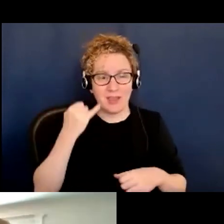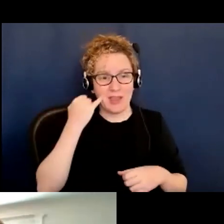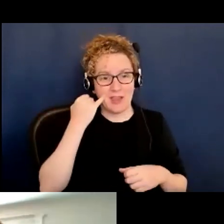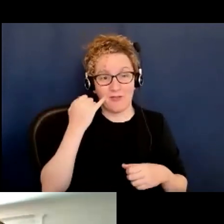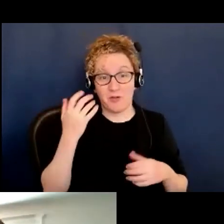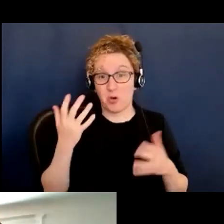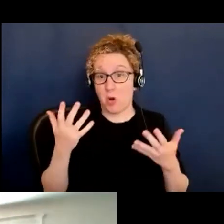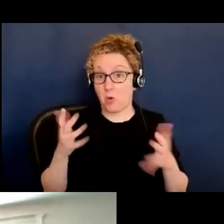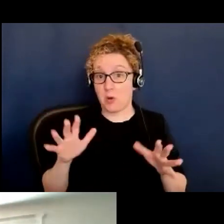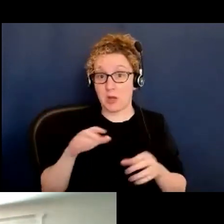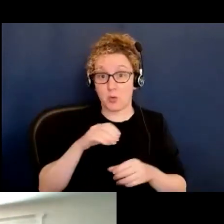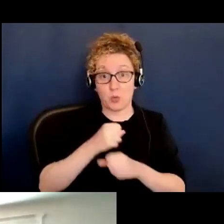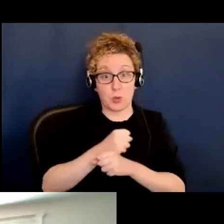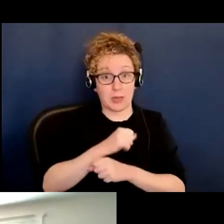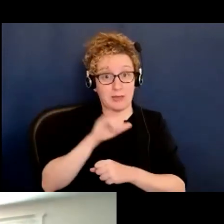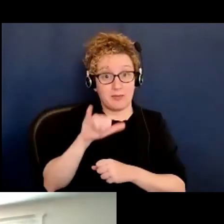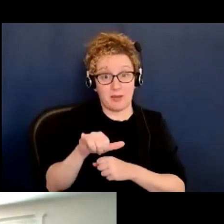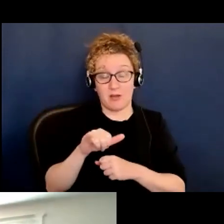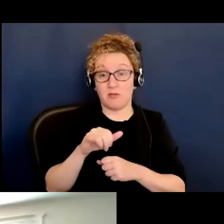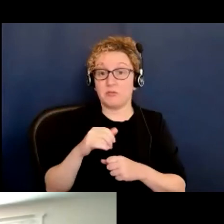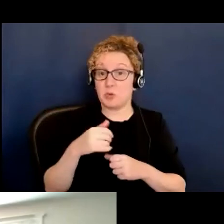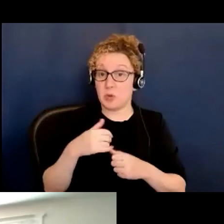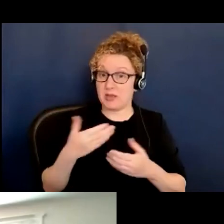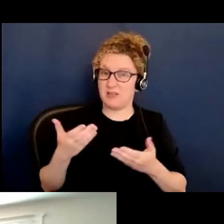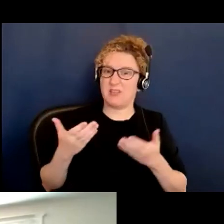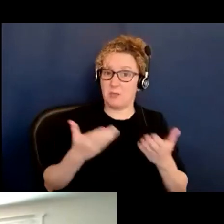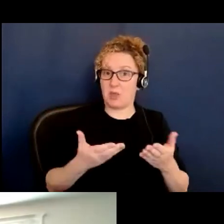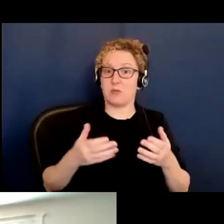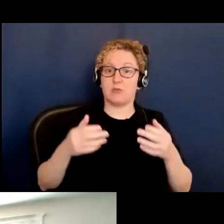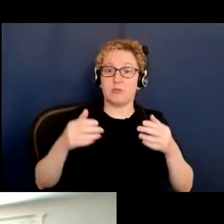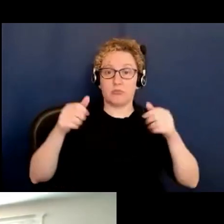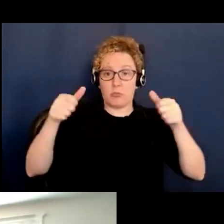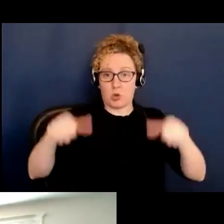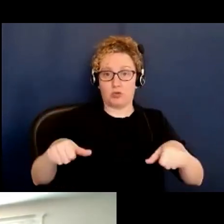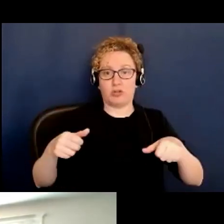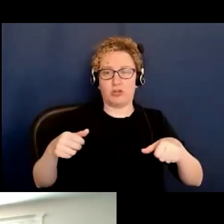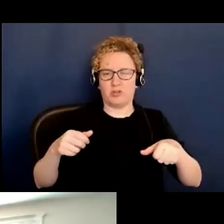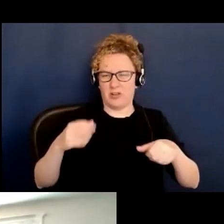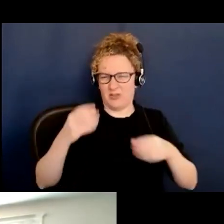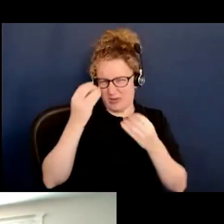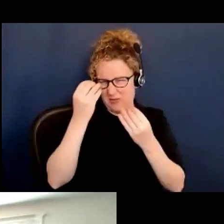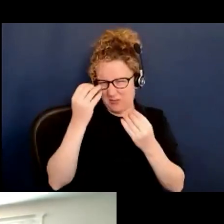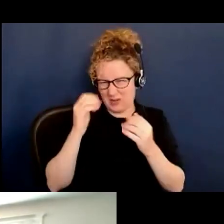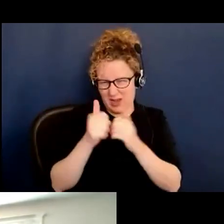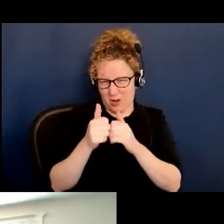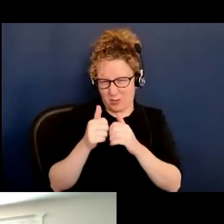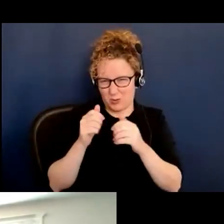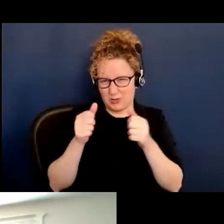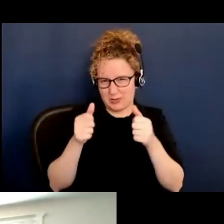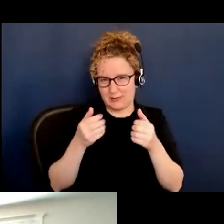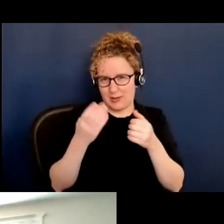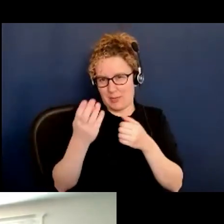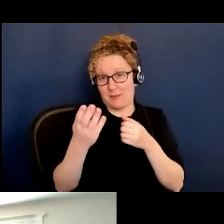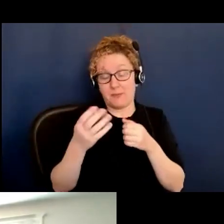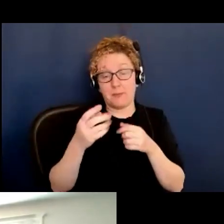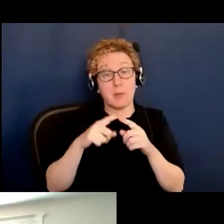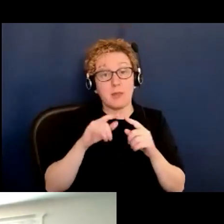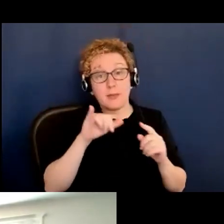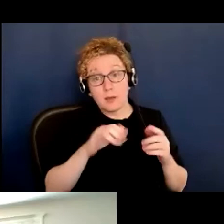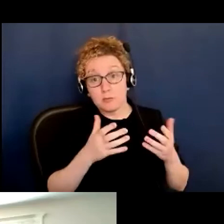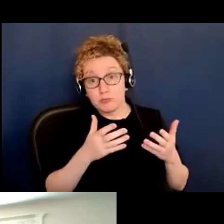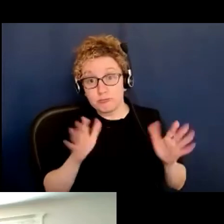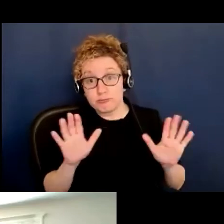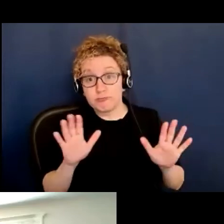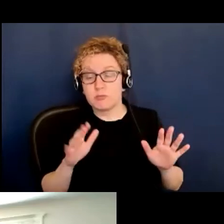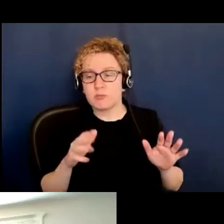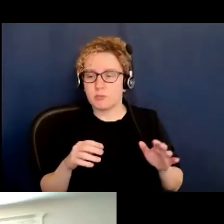poster proposal, and you'll find some information on that page about how to do so. But beyond that, I think there's a lot of